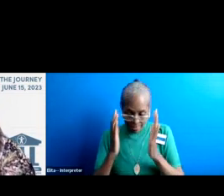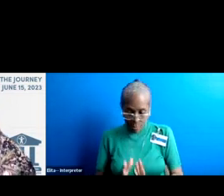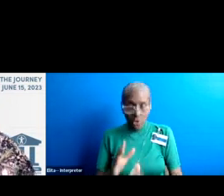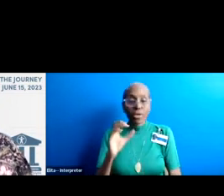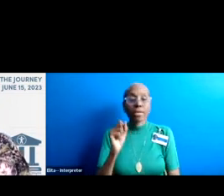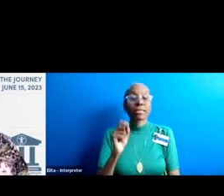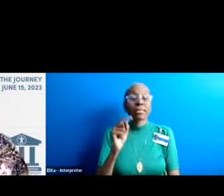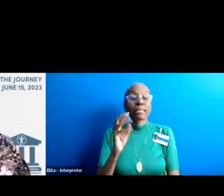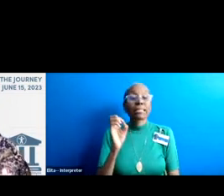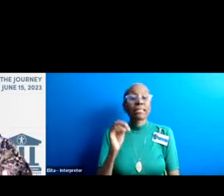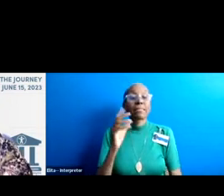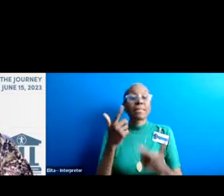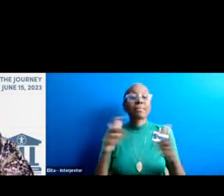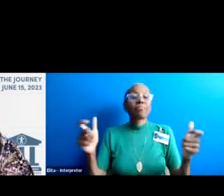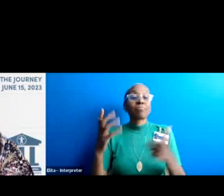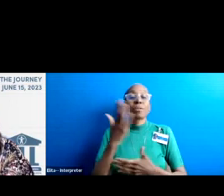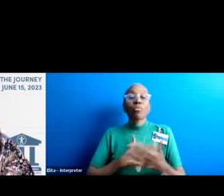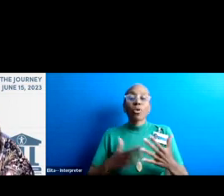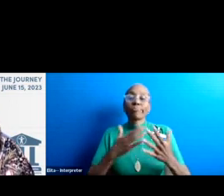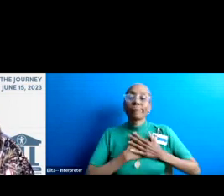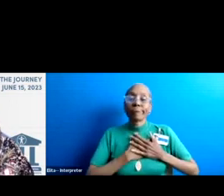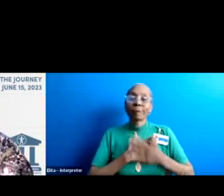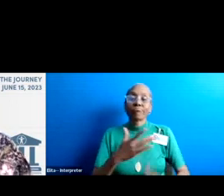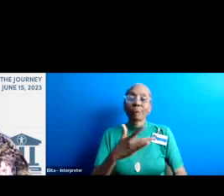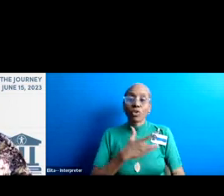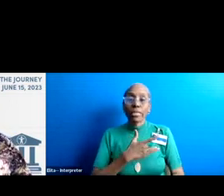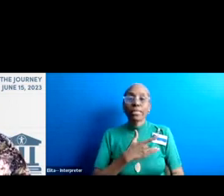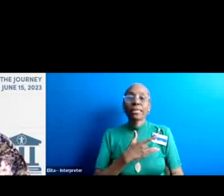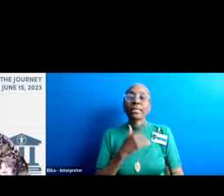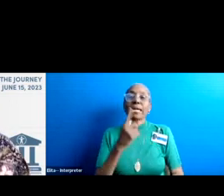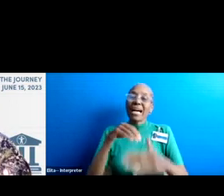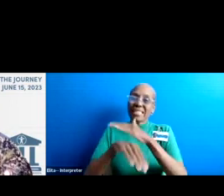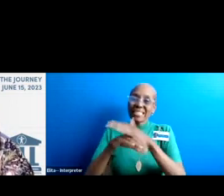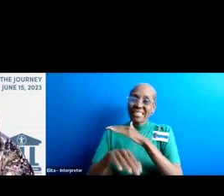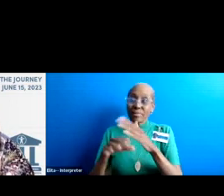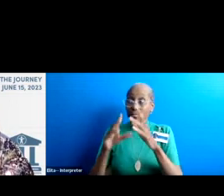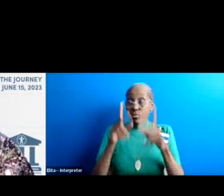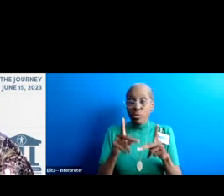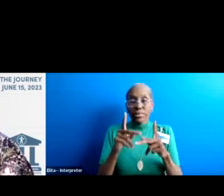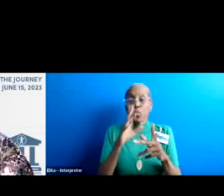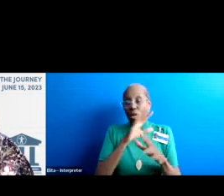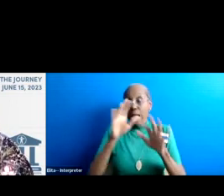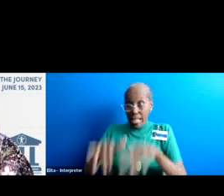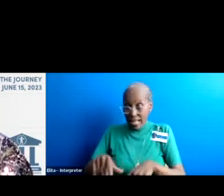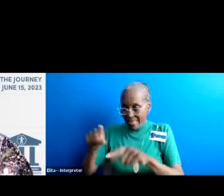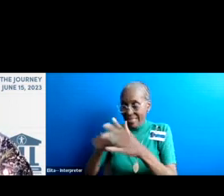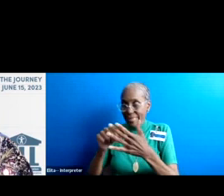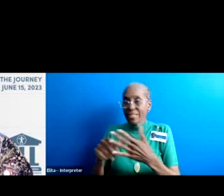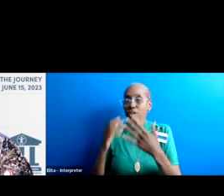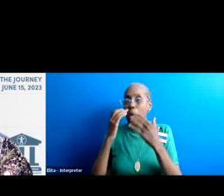a very large part of my heart. But as an accessibility person, when I come to this